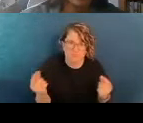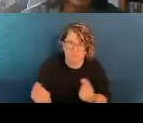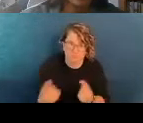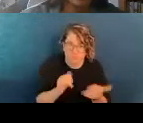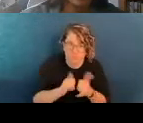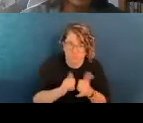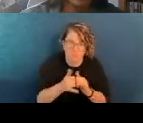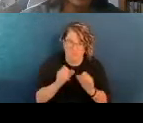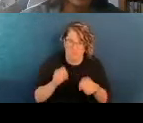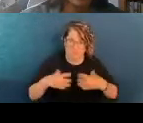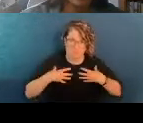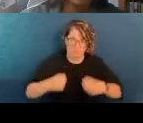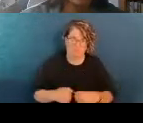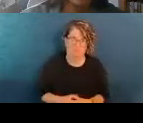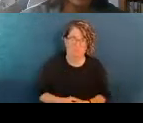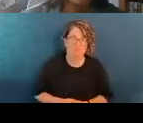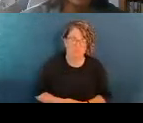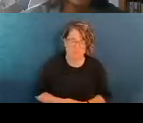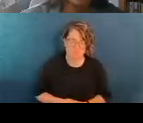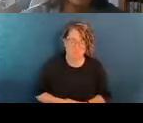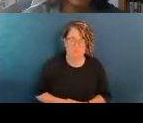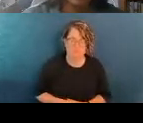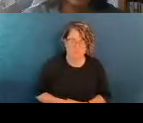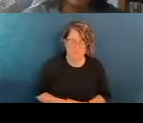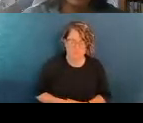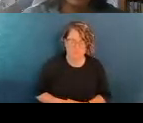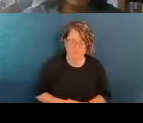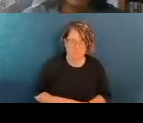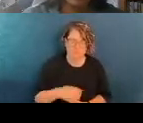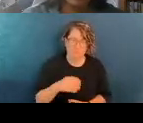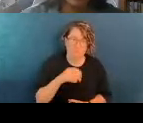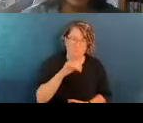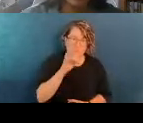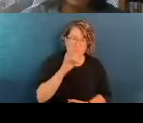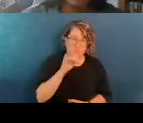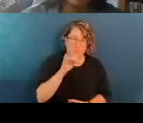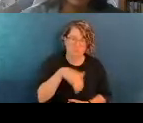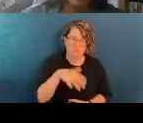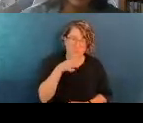bear down on all children and families to varying degrees, depending on the